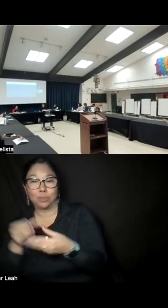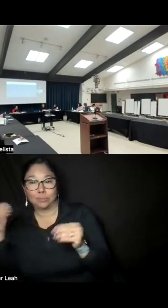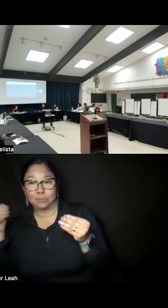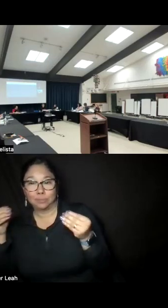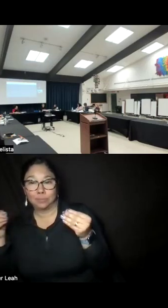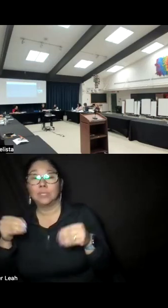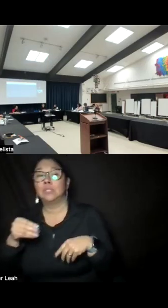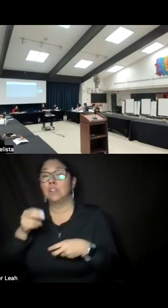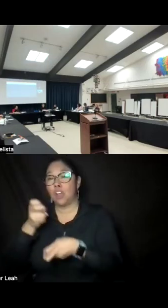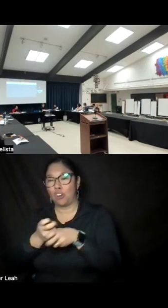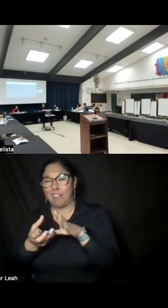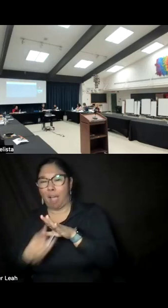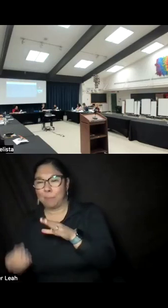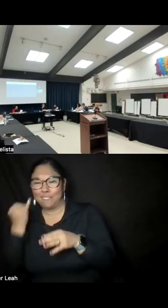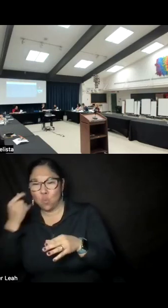at the hard copy in front of you.